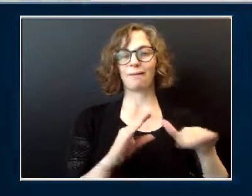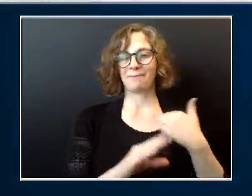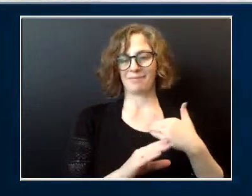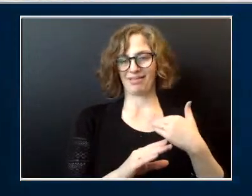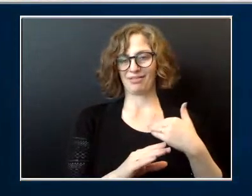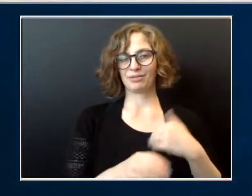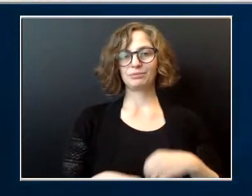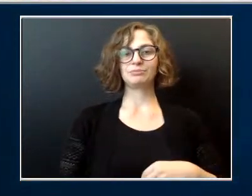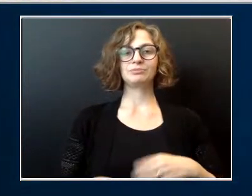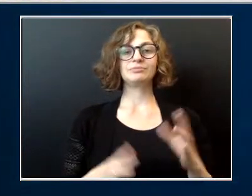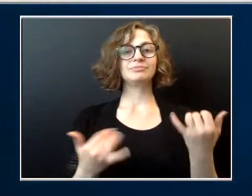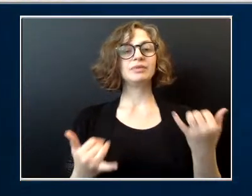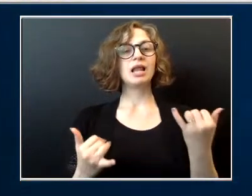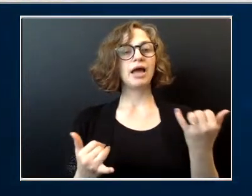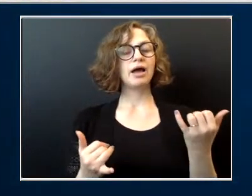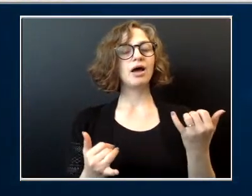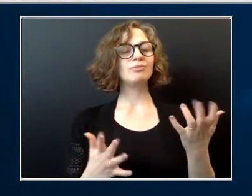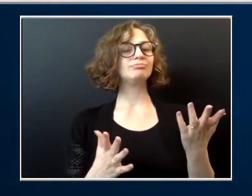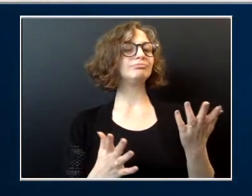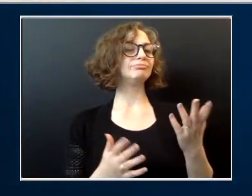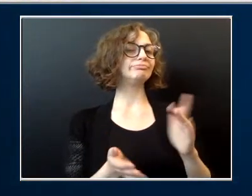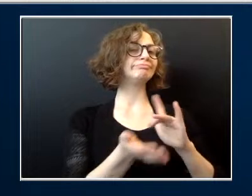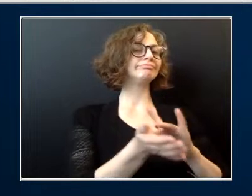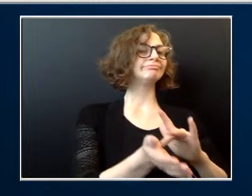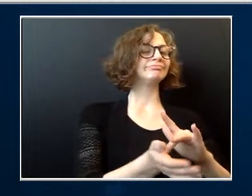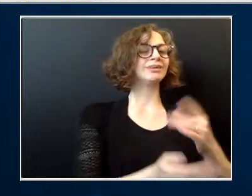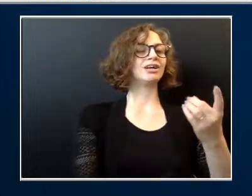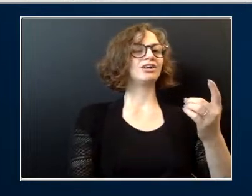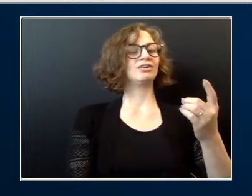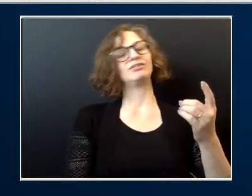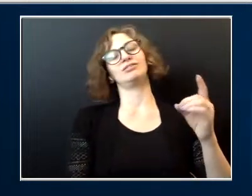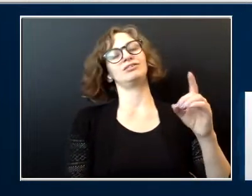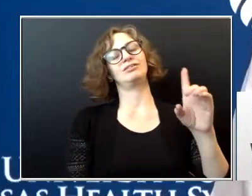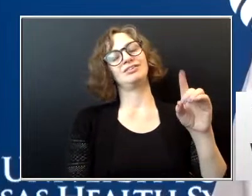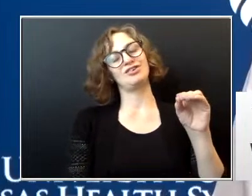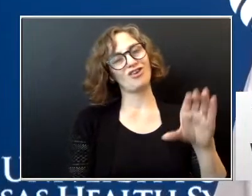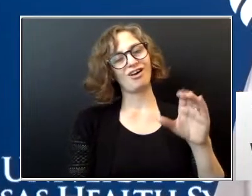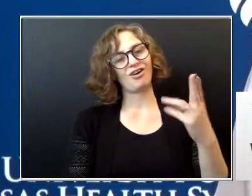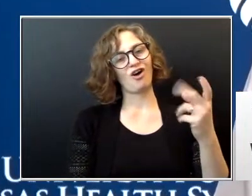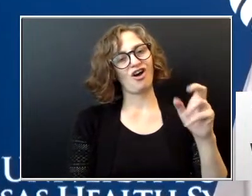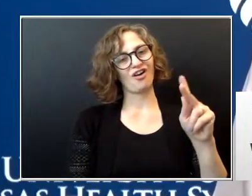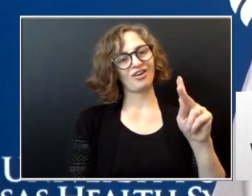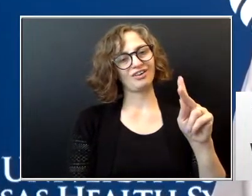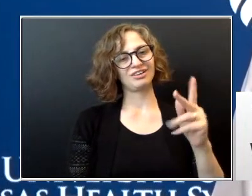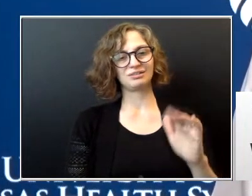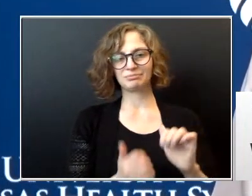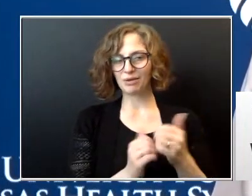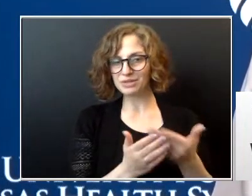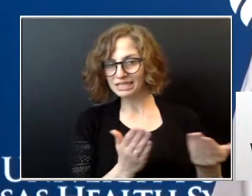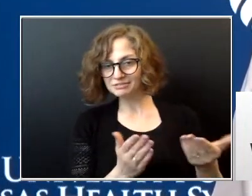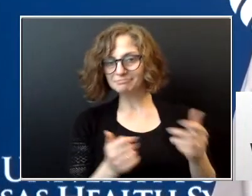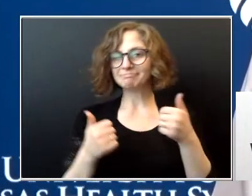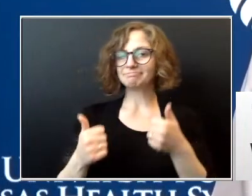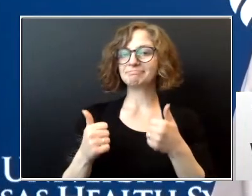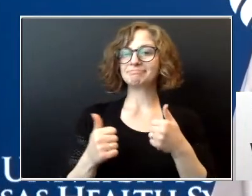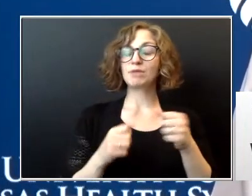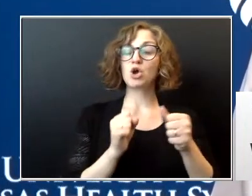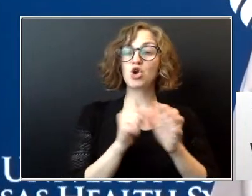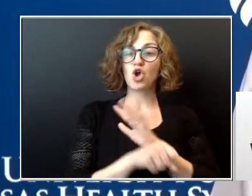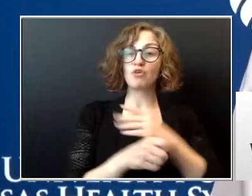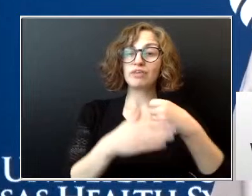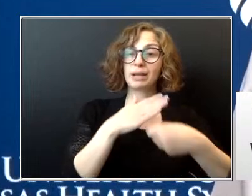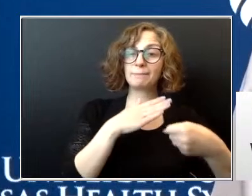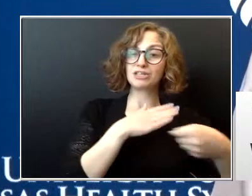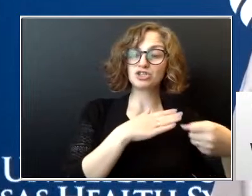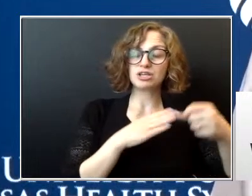Let's check in with Doc Hawk today. Yeah. Doc Hawk, how are we doing? Hi, we're doing good. You know, COVID admissions are down just a little bit, under 20.